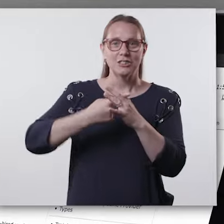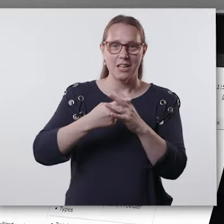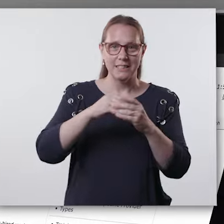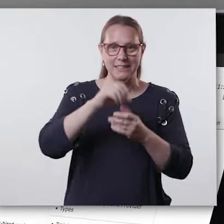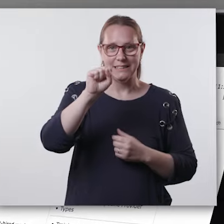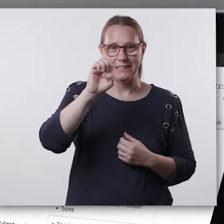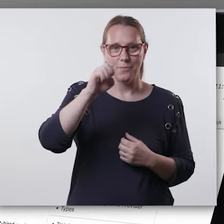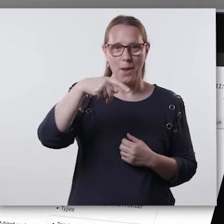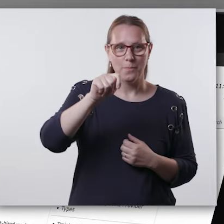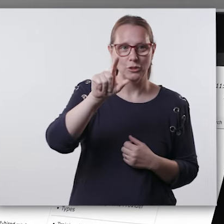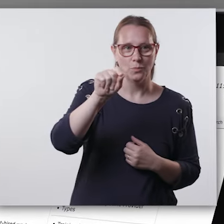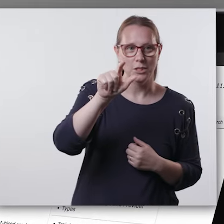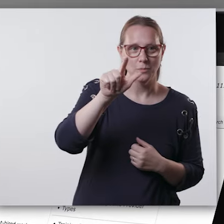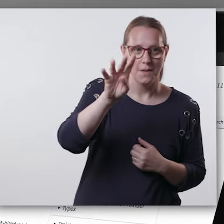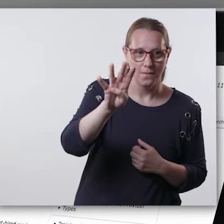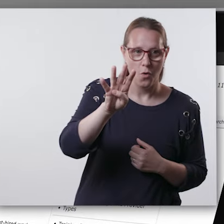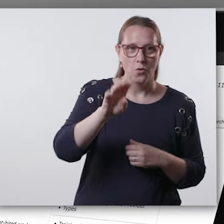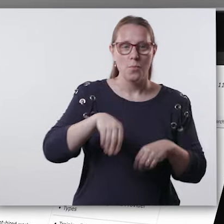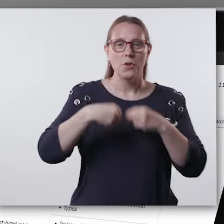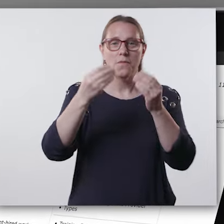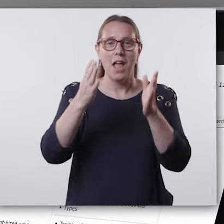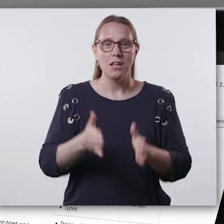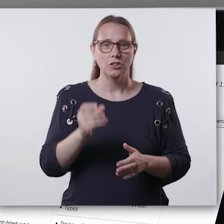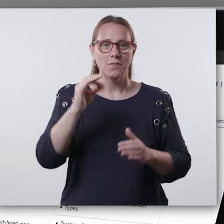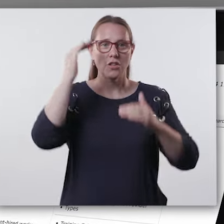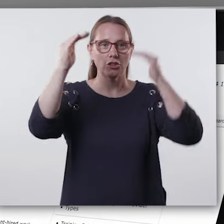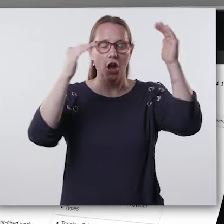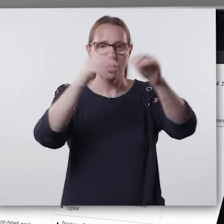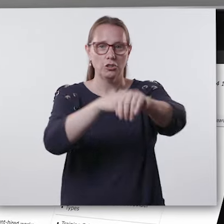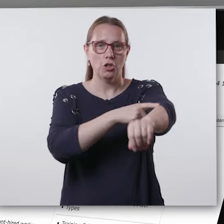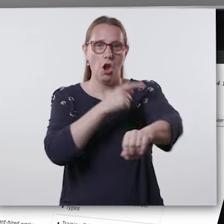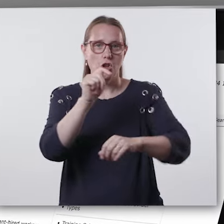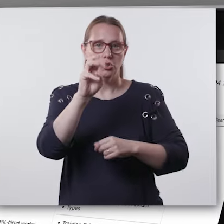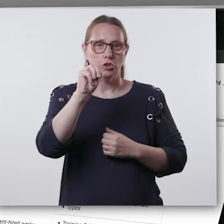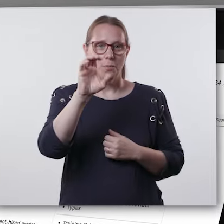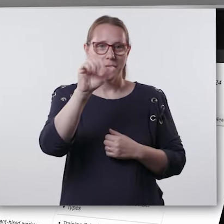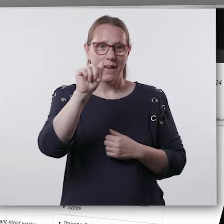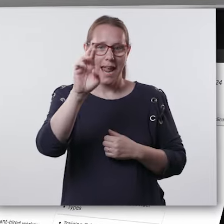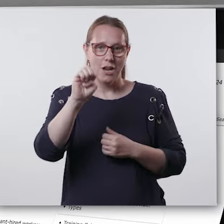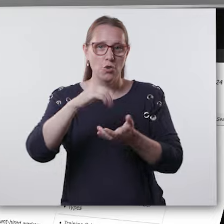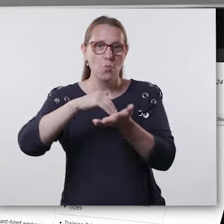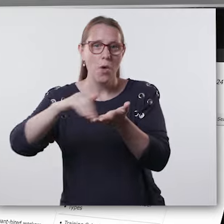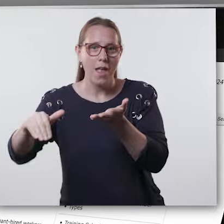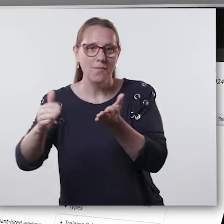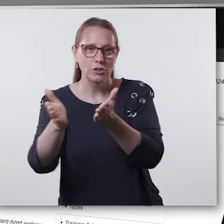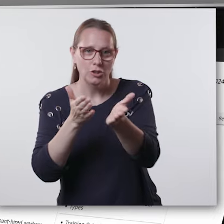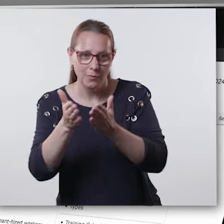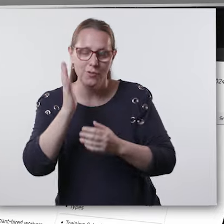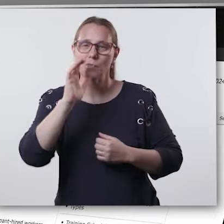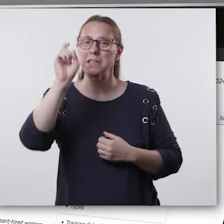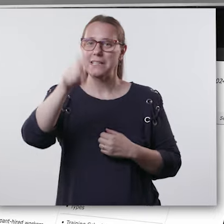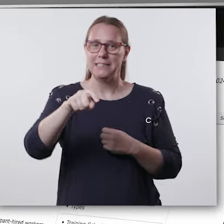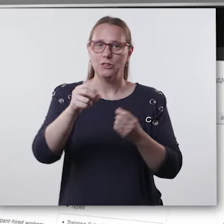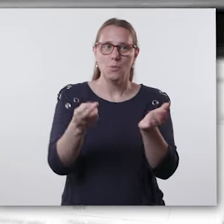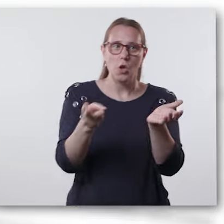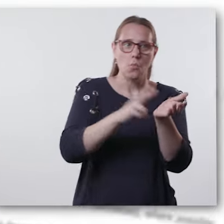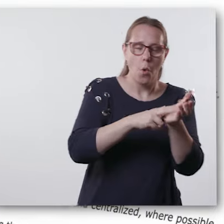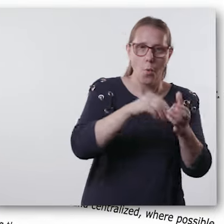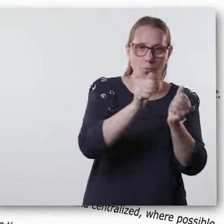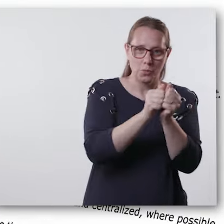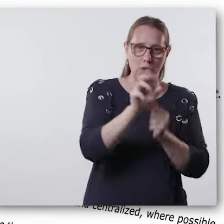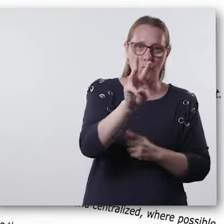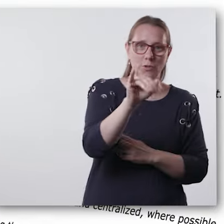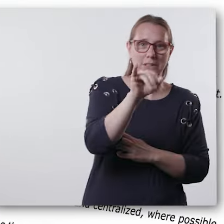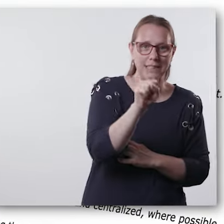Starting in September 2024, providers of adult long-term care waiver services will need to enroll with